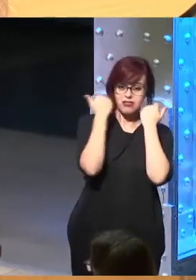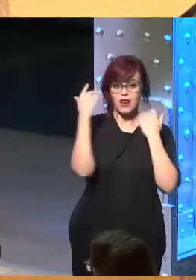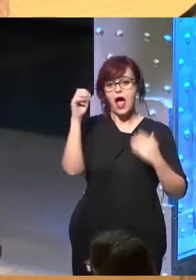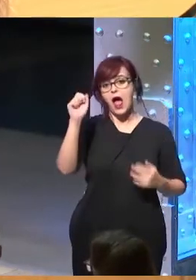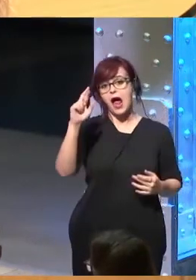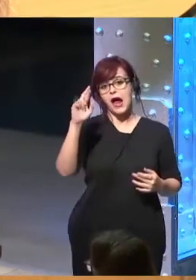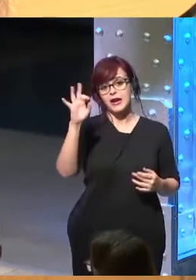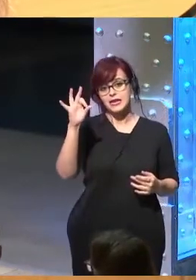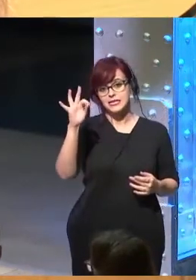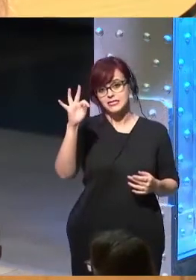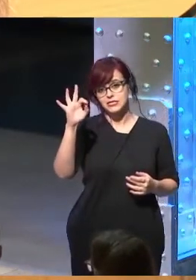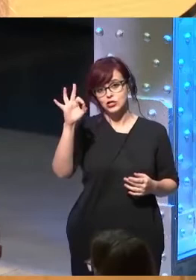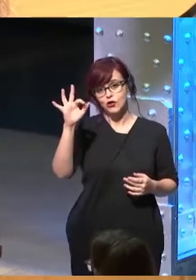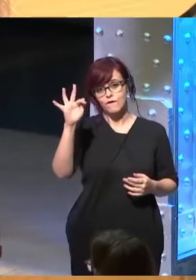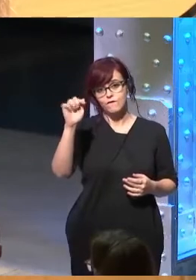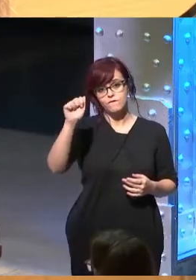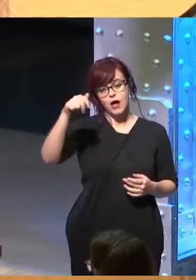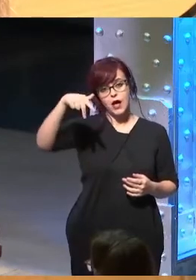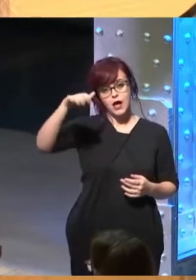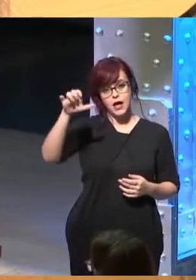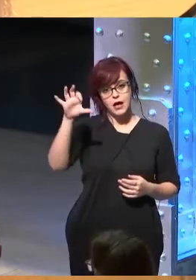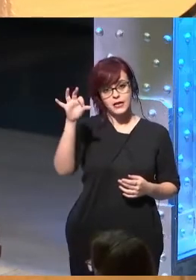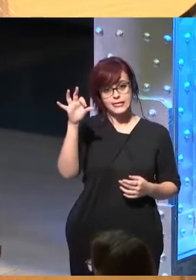because what we've done is we've entirely